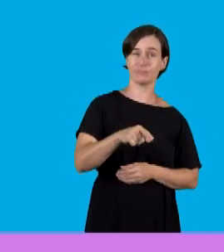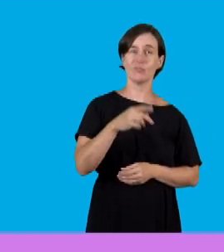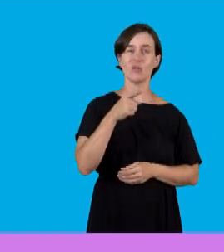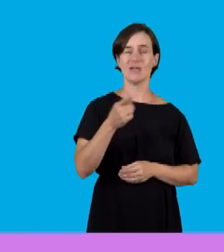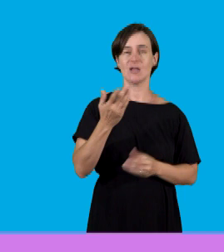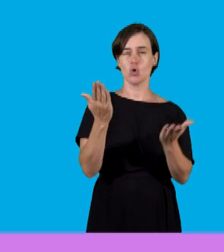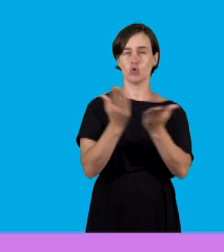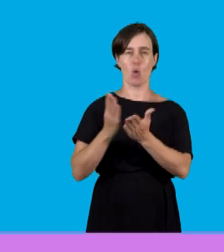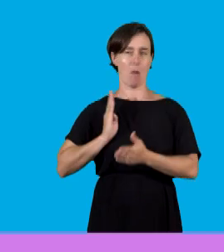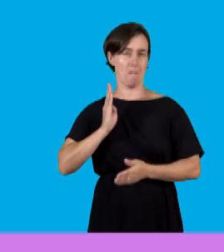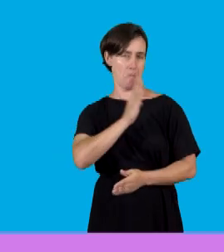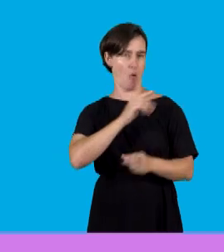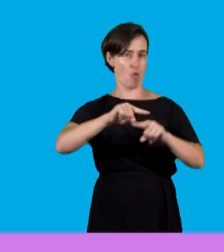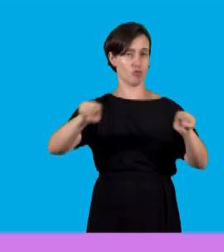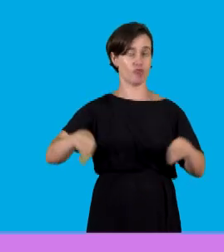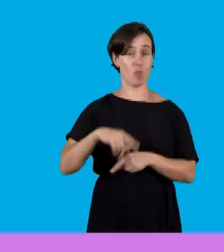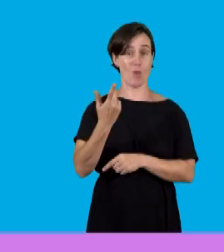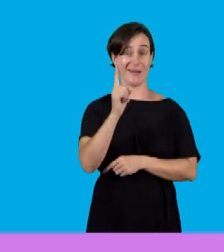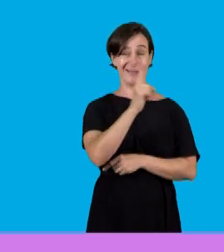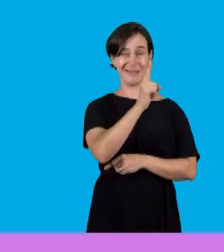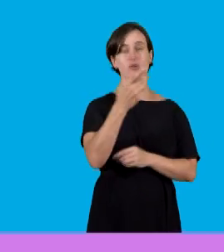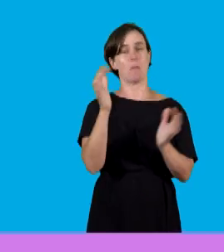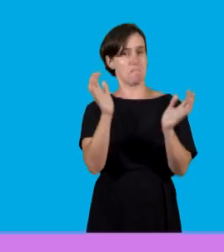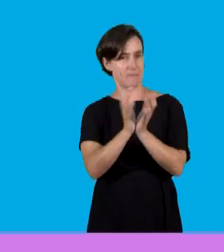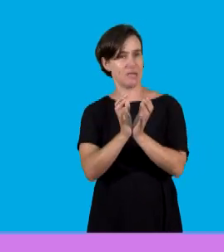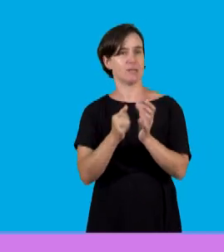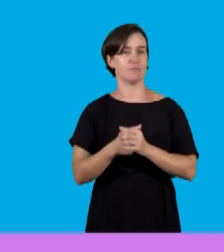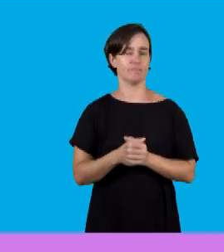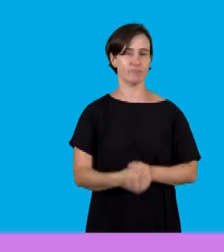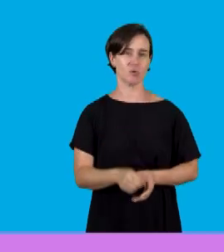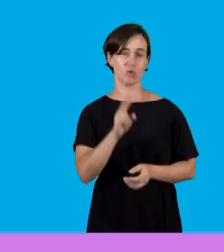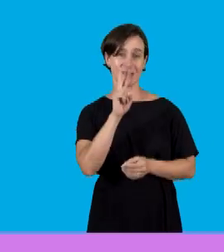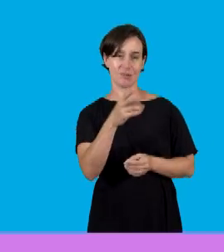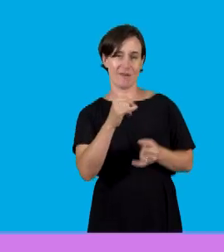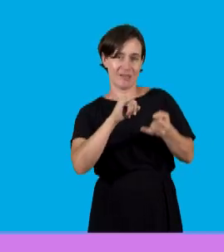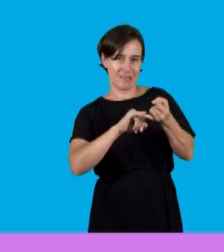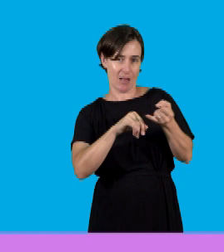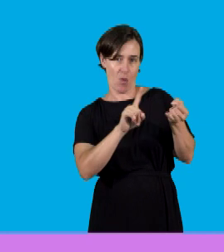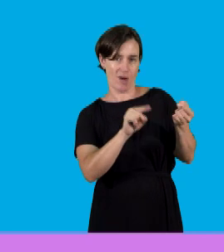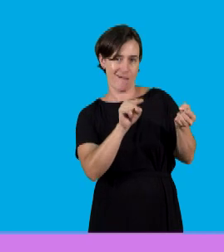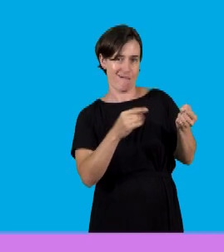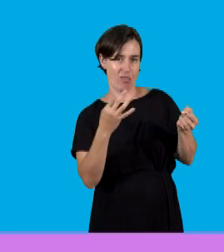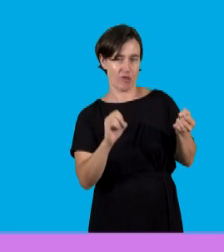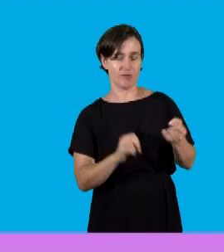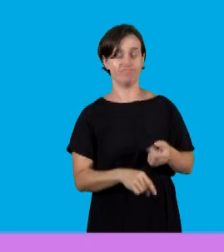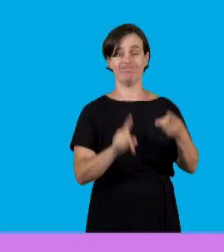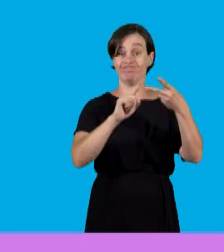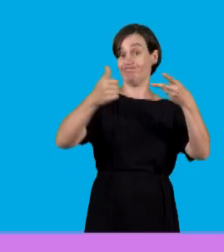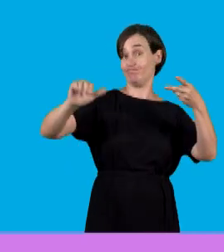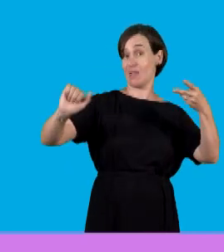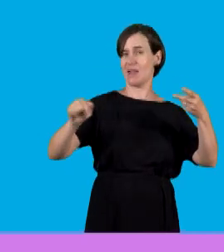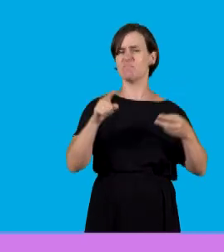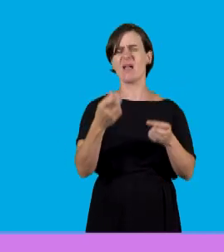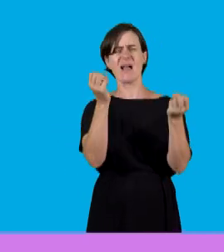board room where teachers hold their meetings. We are given the school board room, we are given the scale there. Calculate the actual length of the